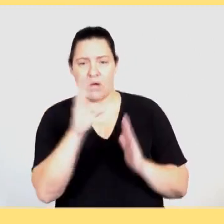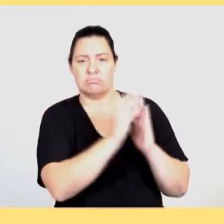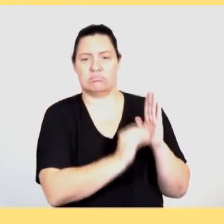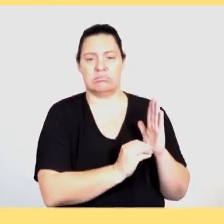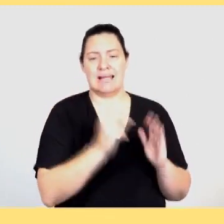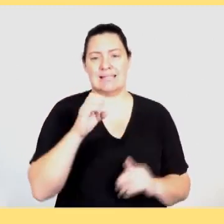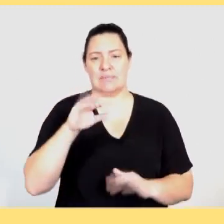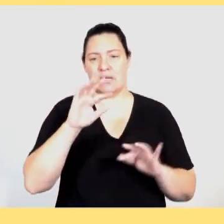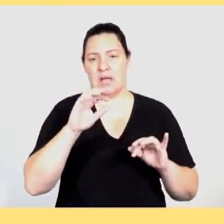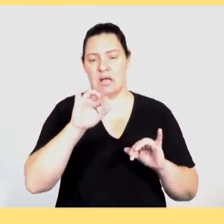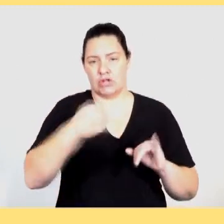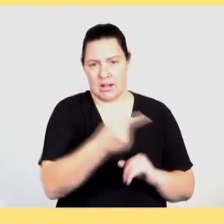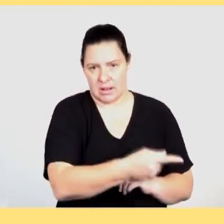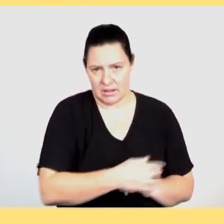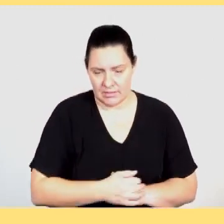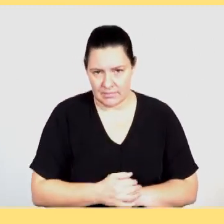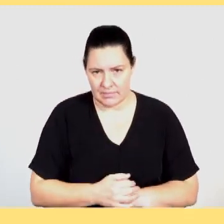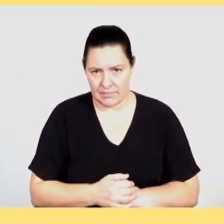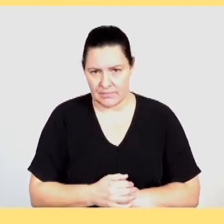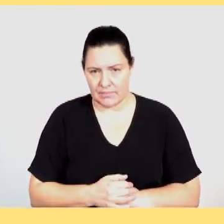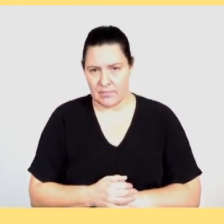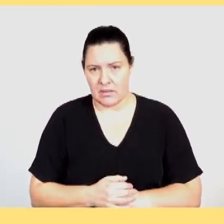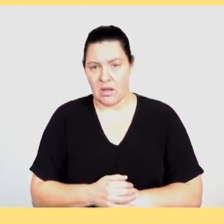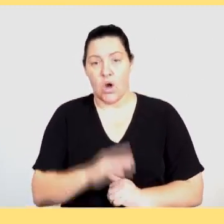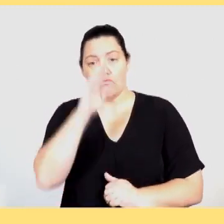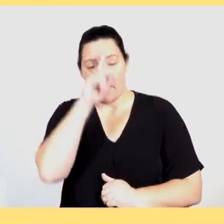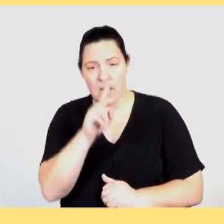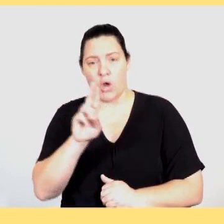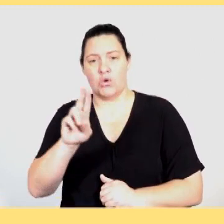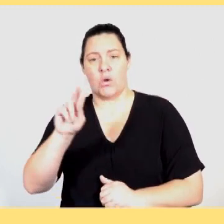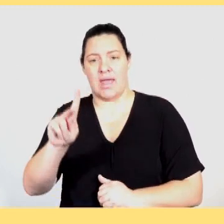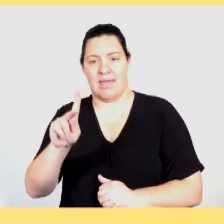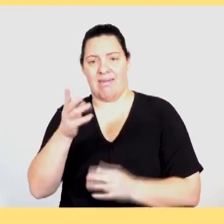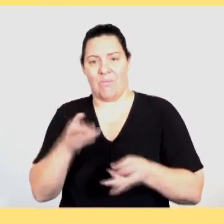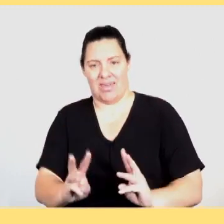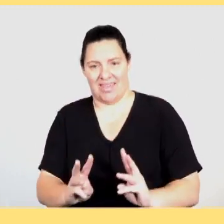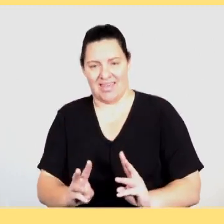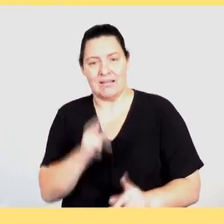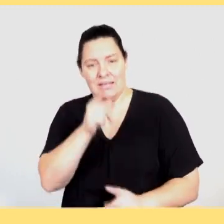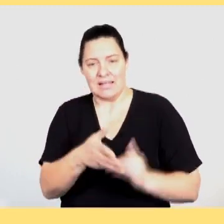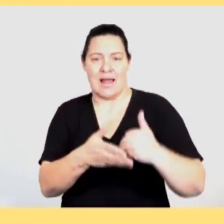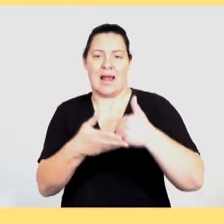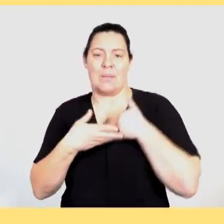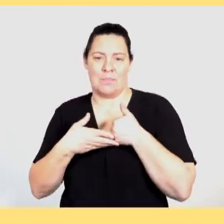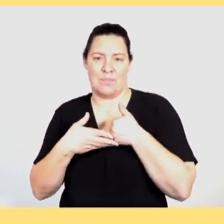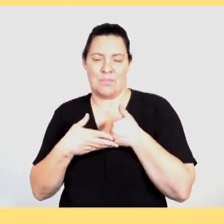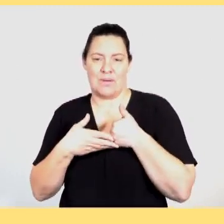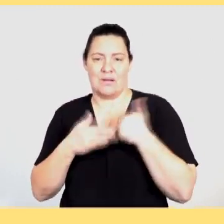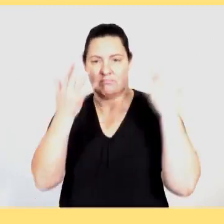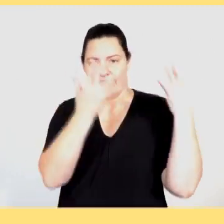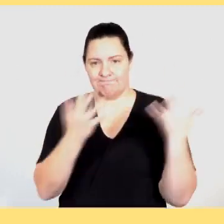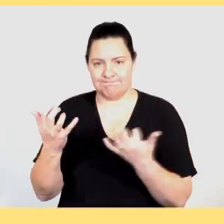this in the debtors' journal. Remember the UK method. This will assist us